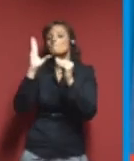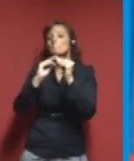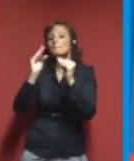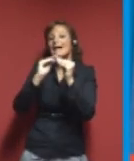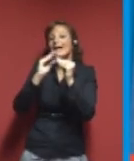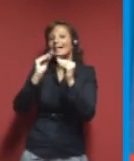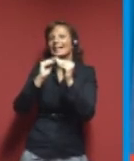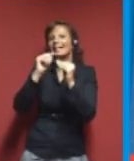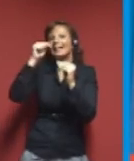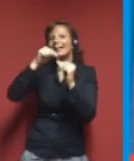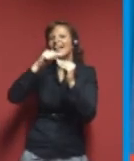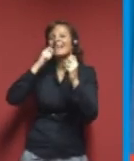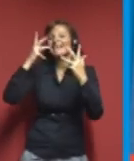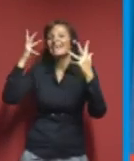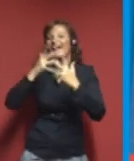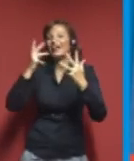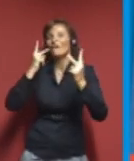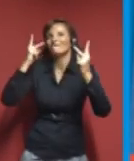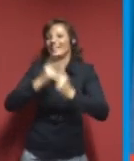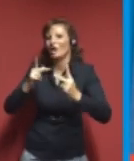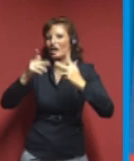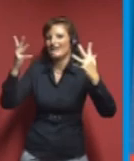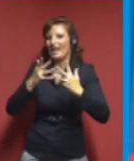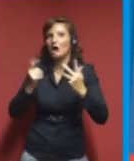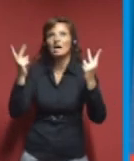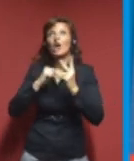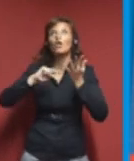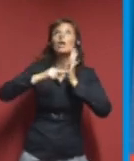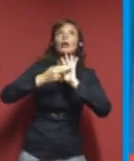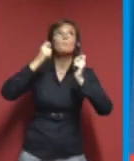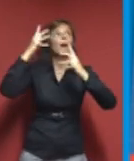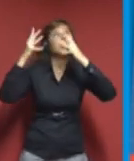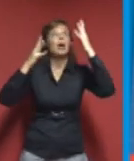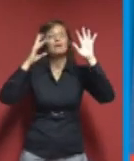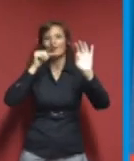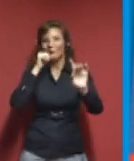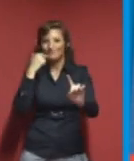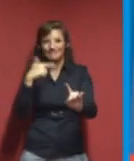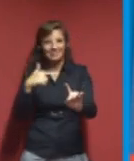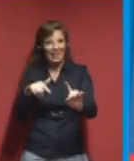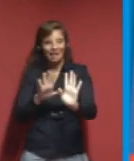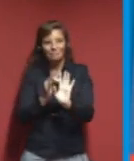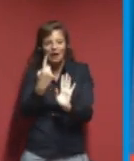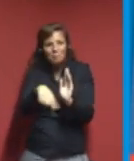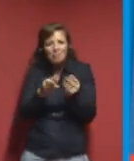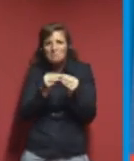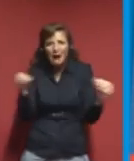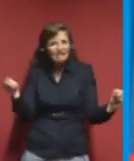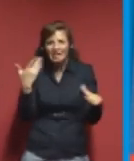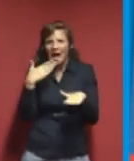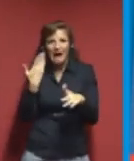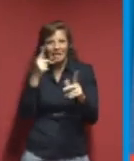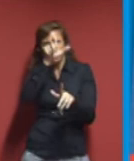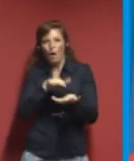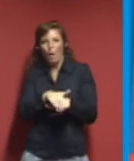experience the joy of making. His entire kit of tools and materials are a knife, glue, and toothpicks.